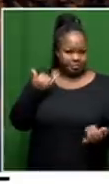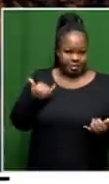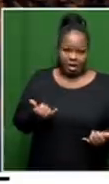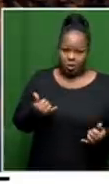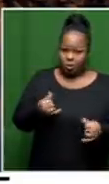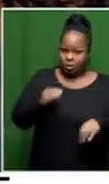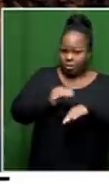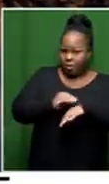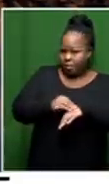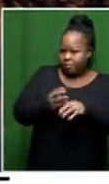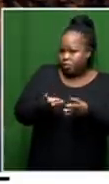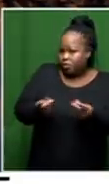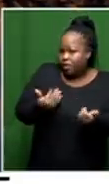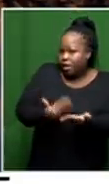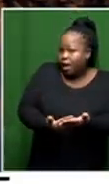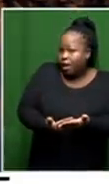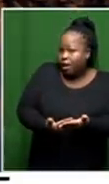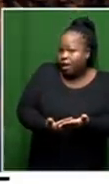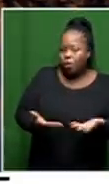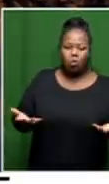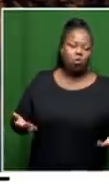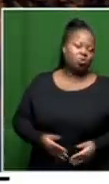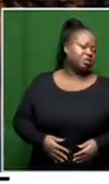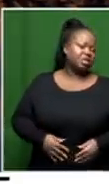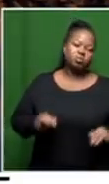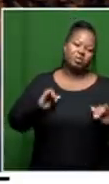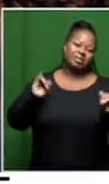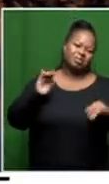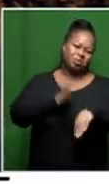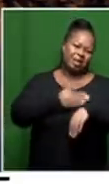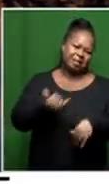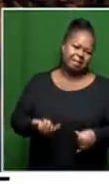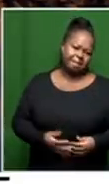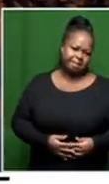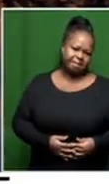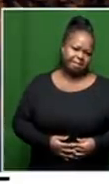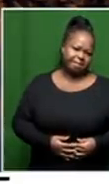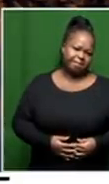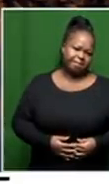these problems we're talking about at this stage, or is it just getting too late?